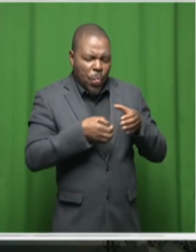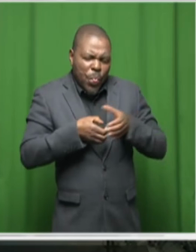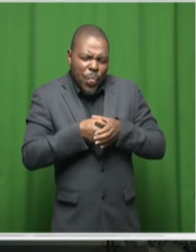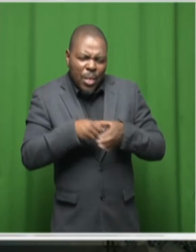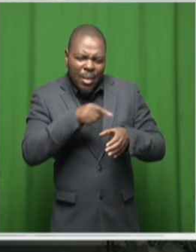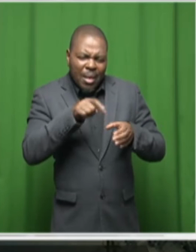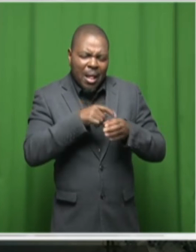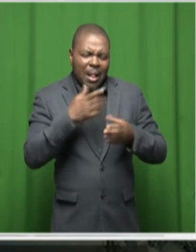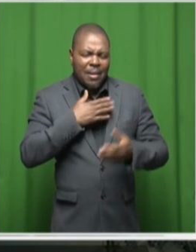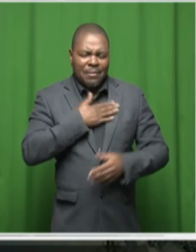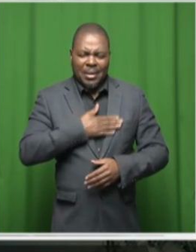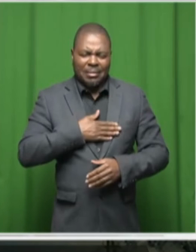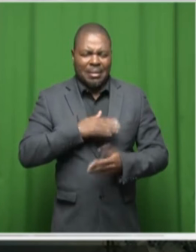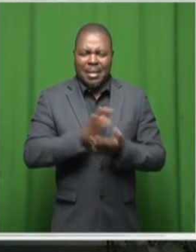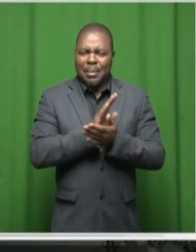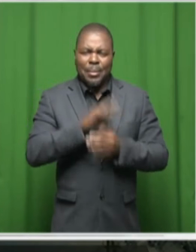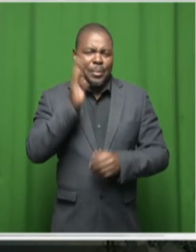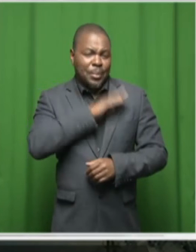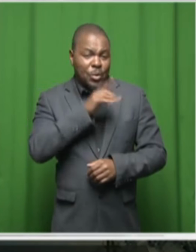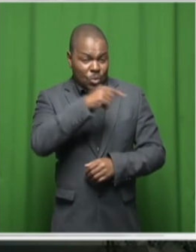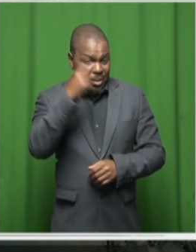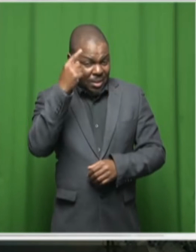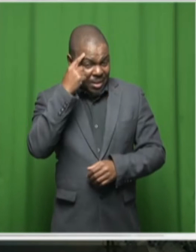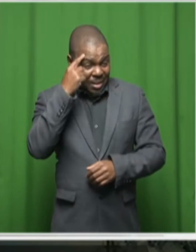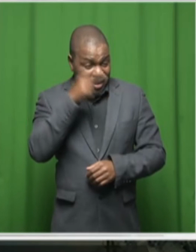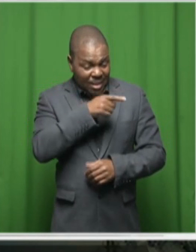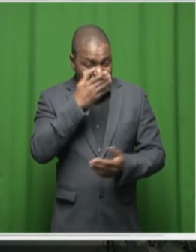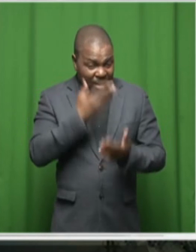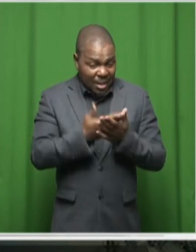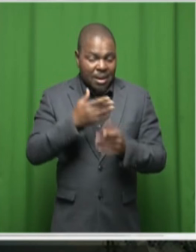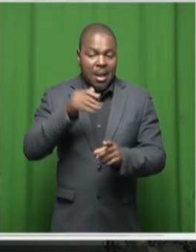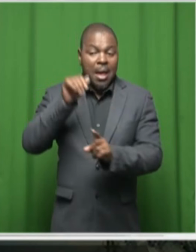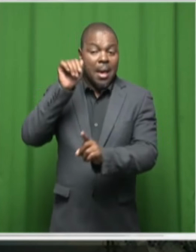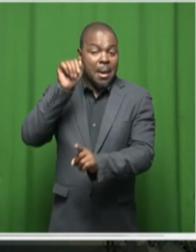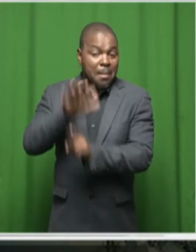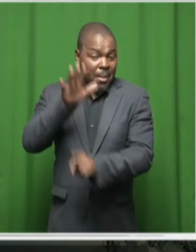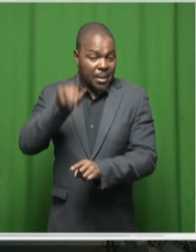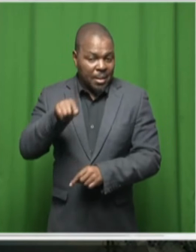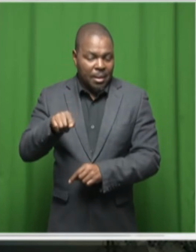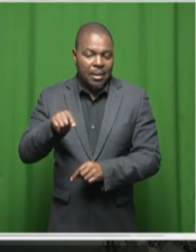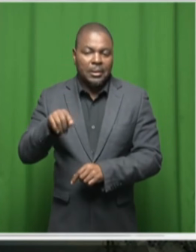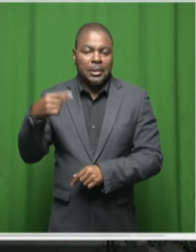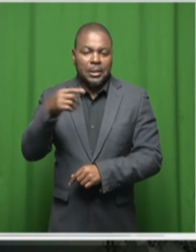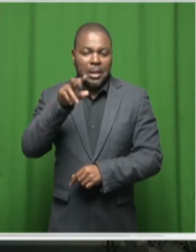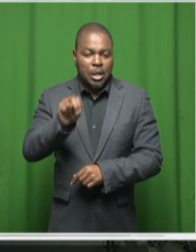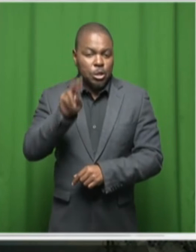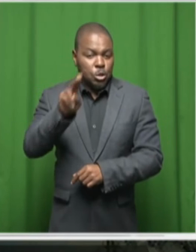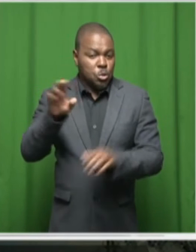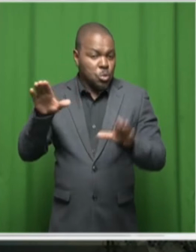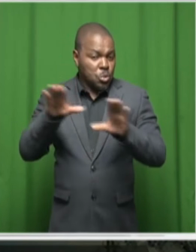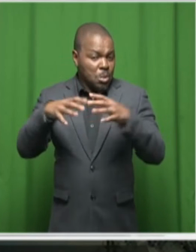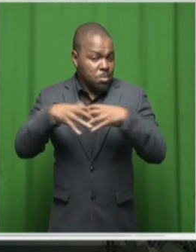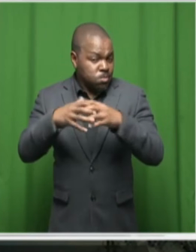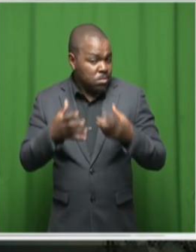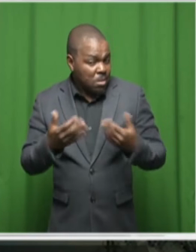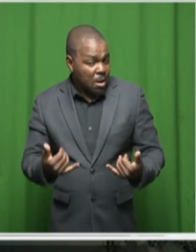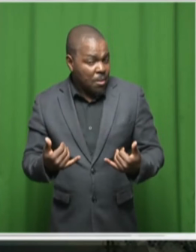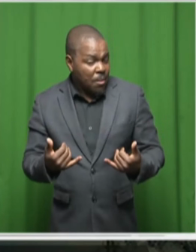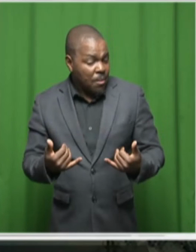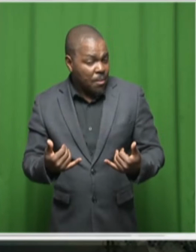think that would continue to have an impact on the formation of a government of national unity now?